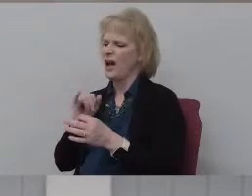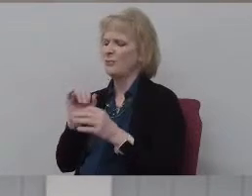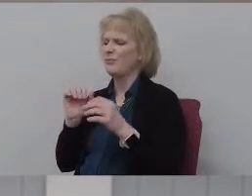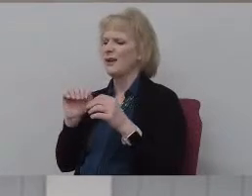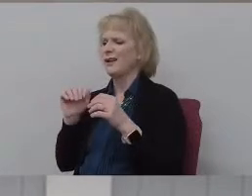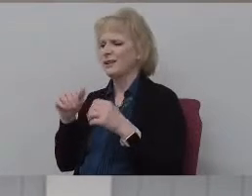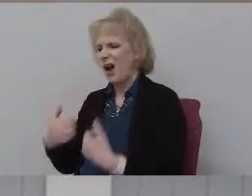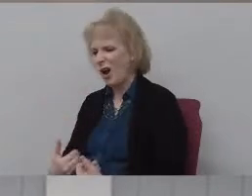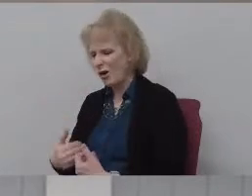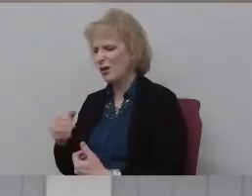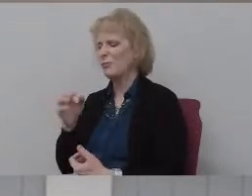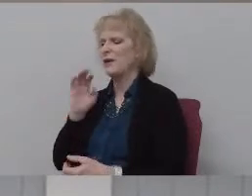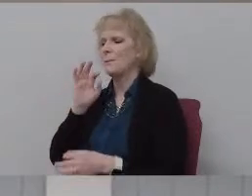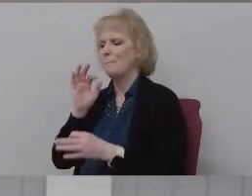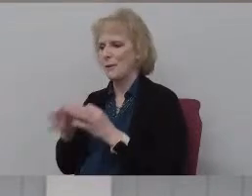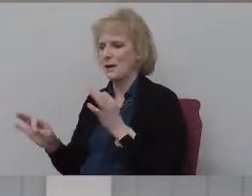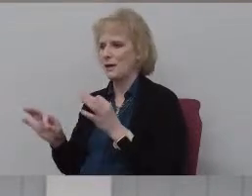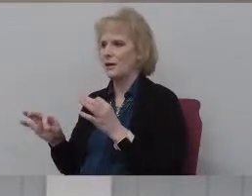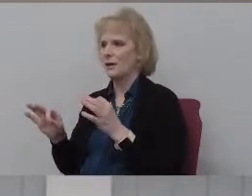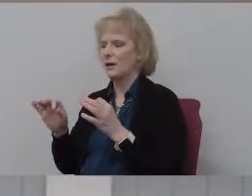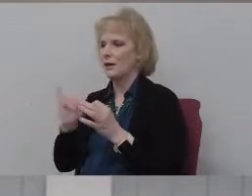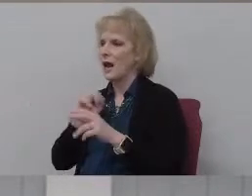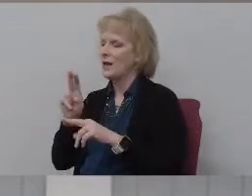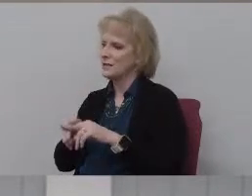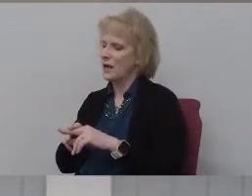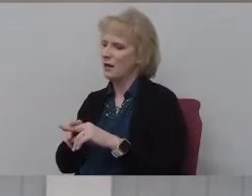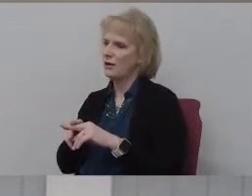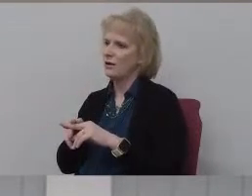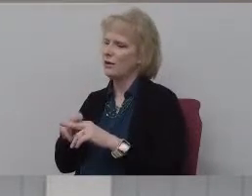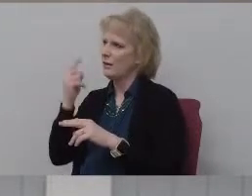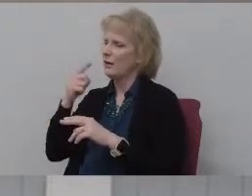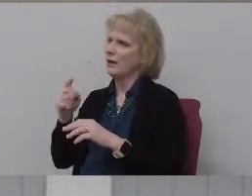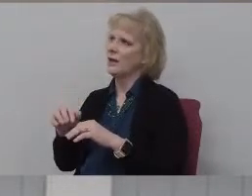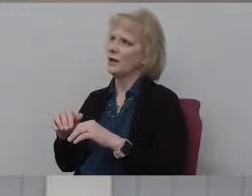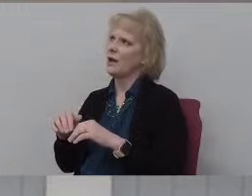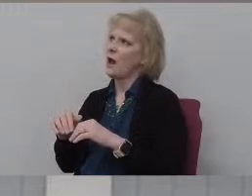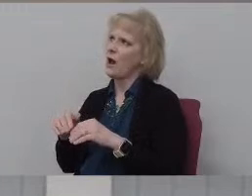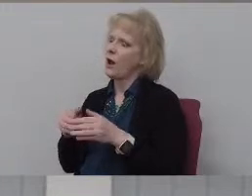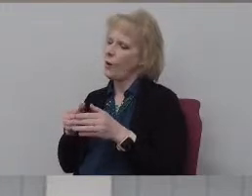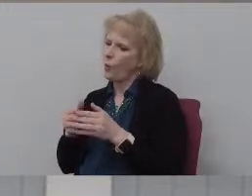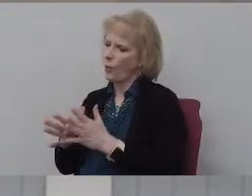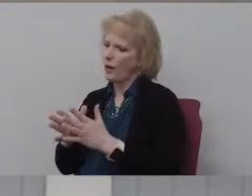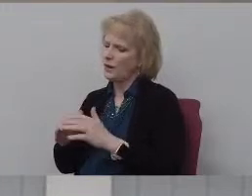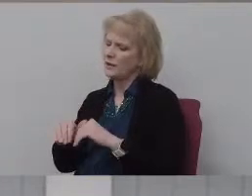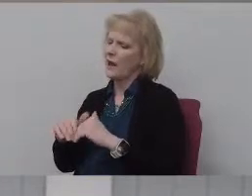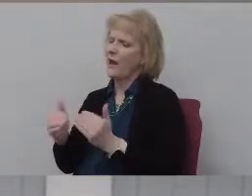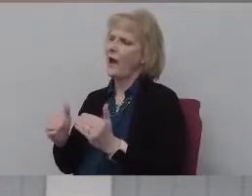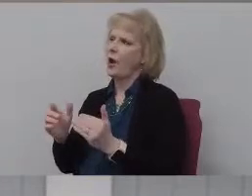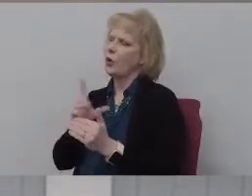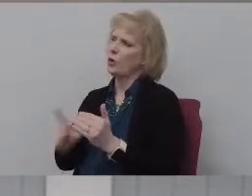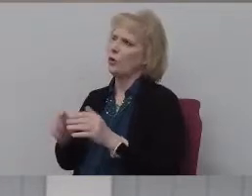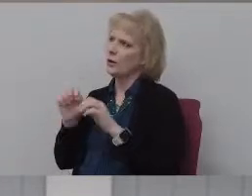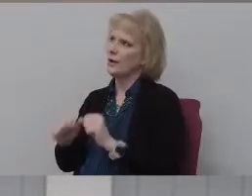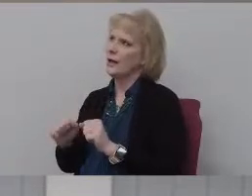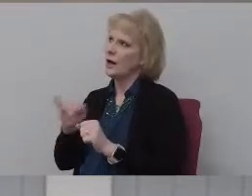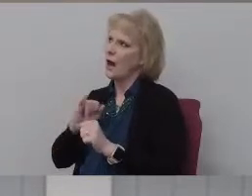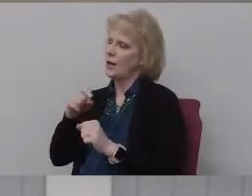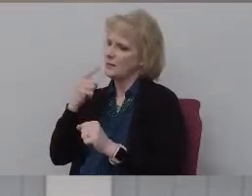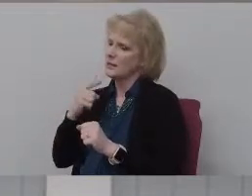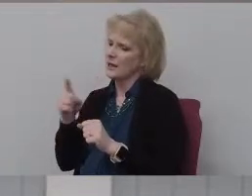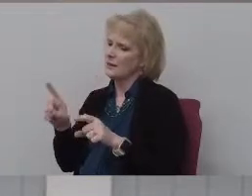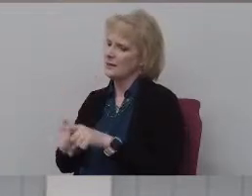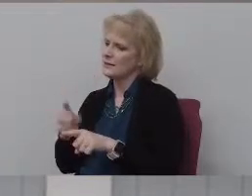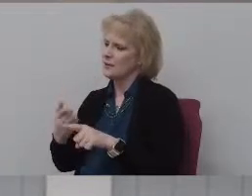mean. And I just sat there and I started thinking about ways, how, Lord, could I say the same thing and not be